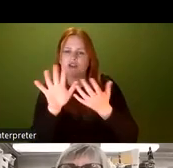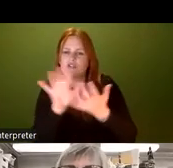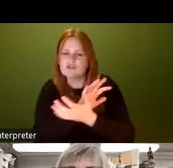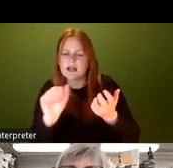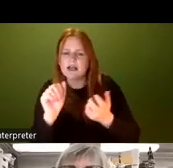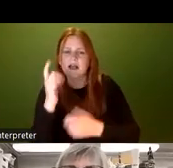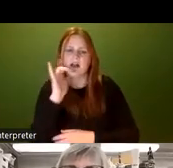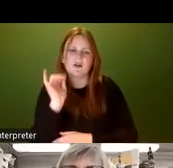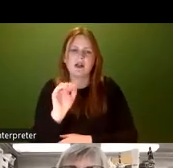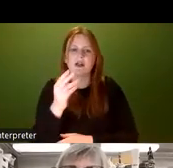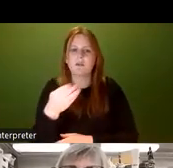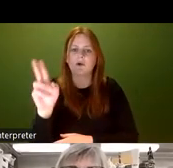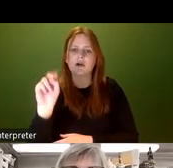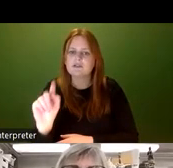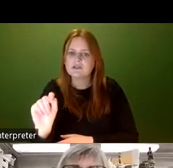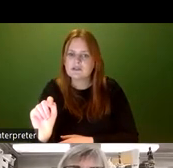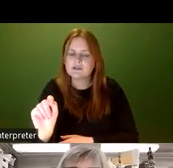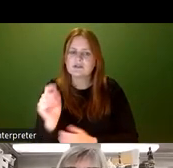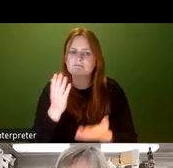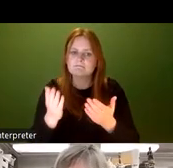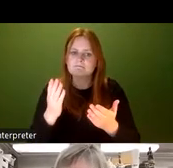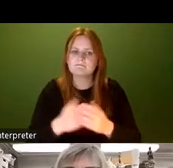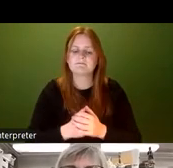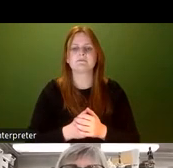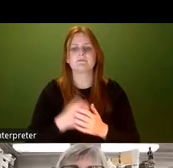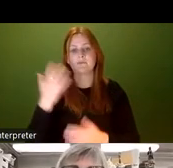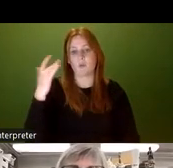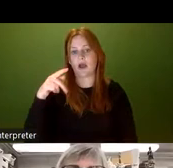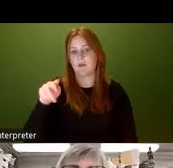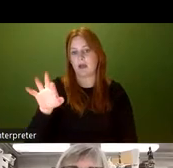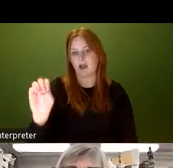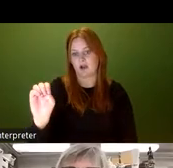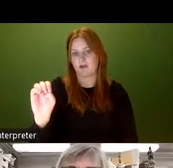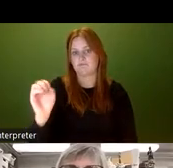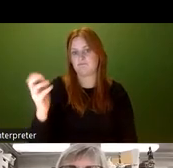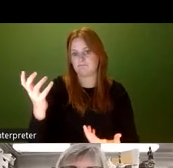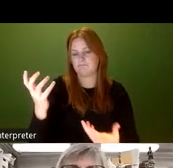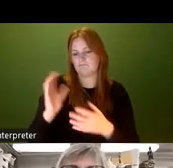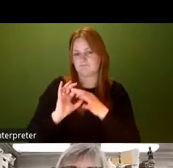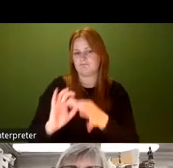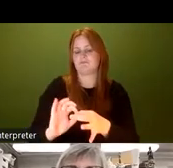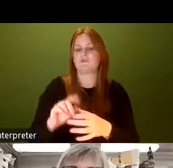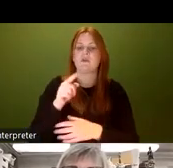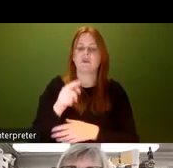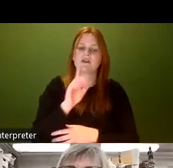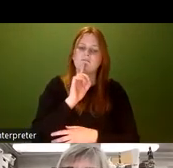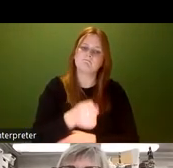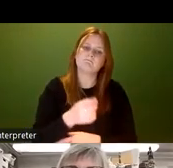looking, given that these are pyre forms. So these are commemorative pieces